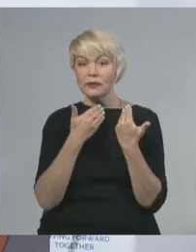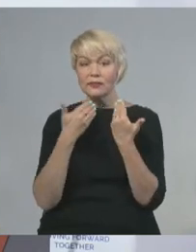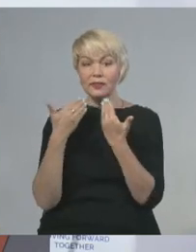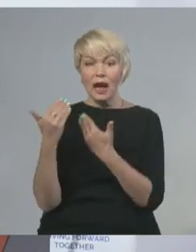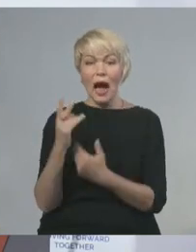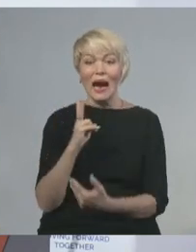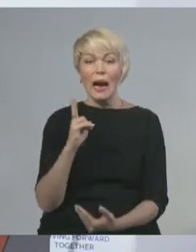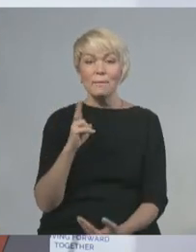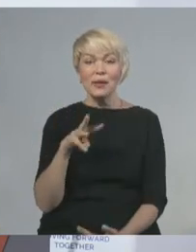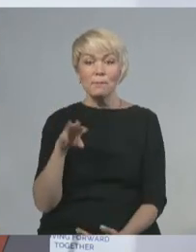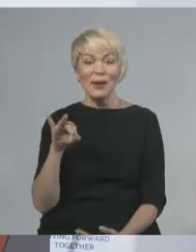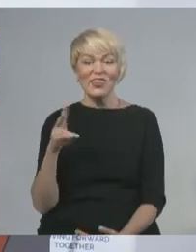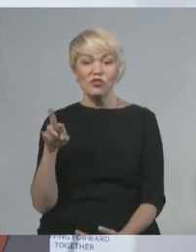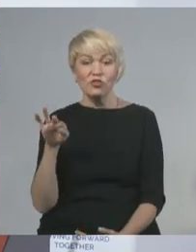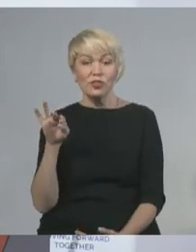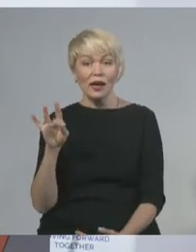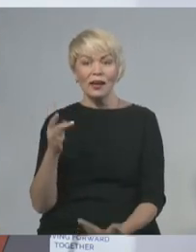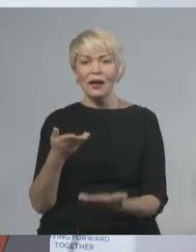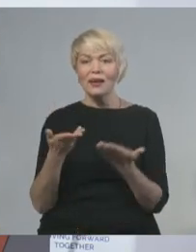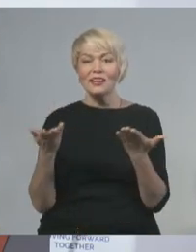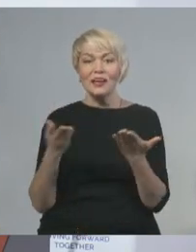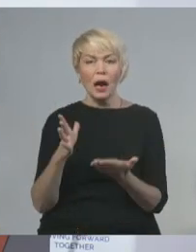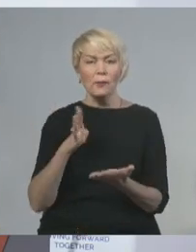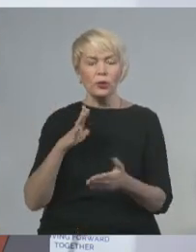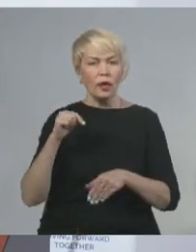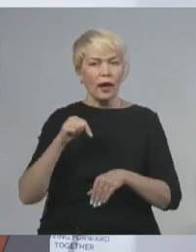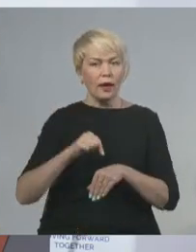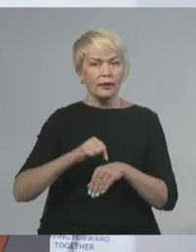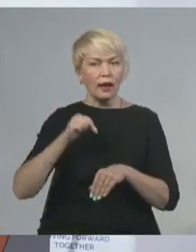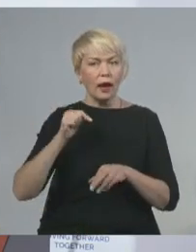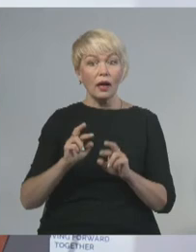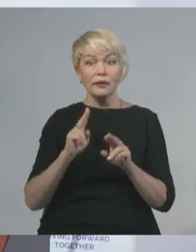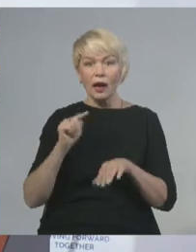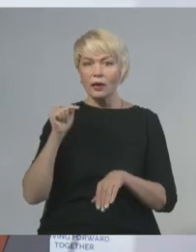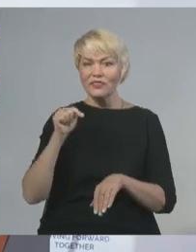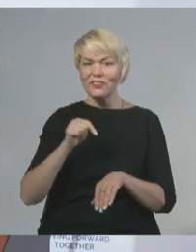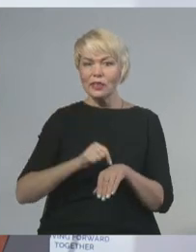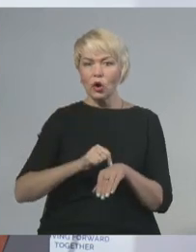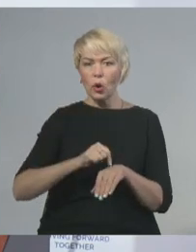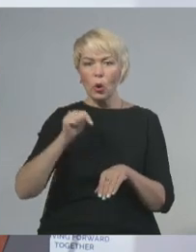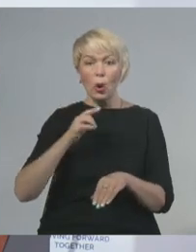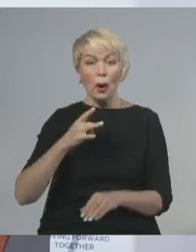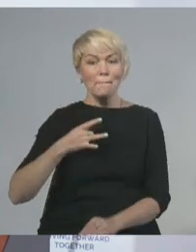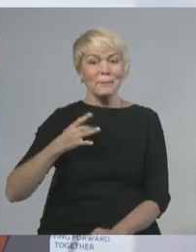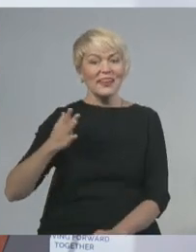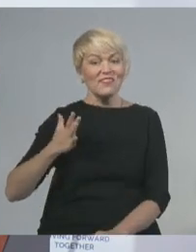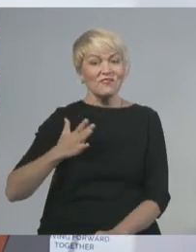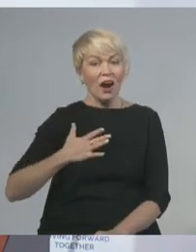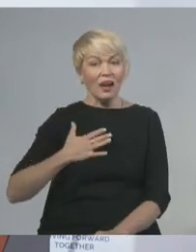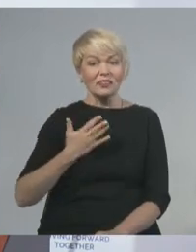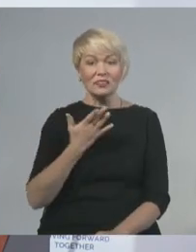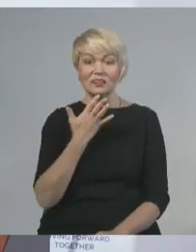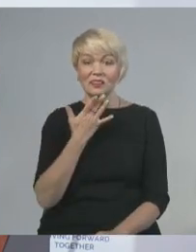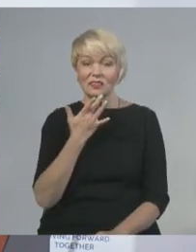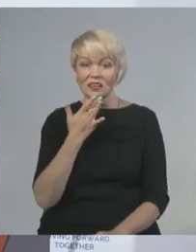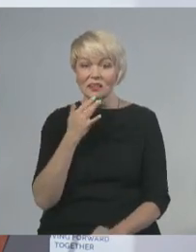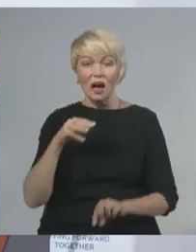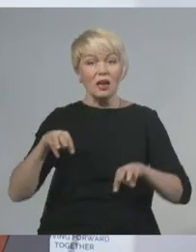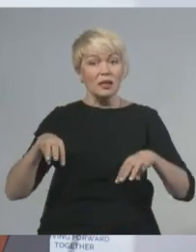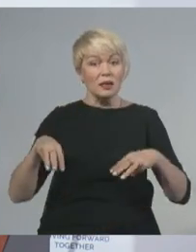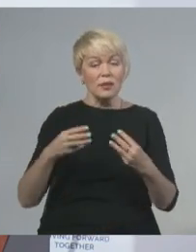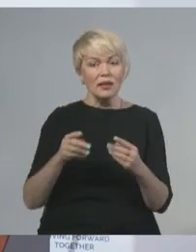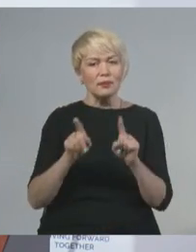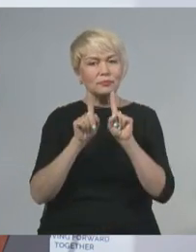the response of the french french media state-owned media private media what are the creative approaches they were